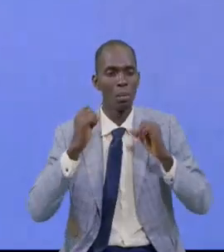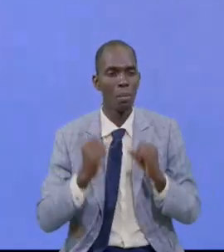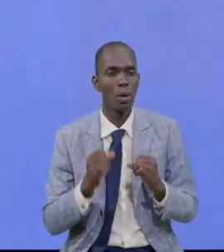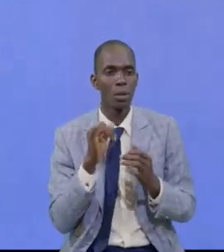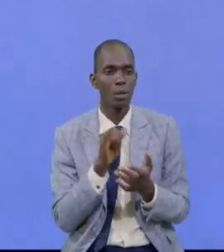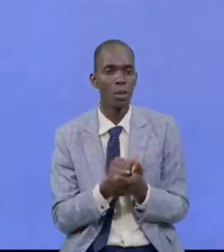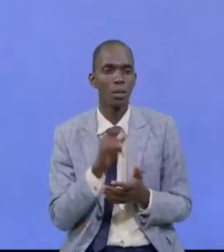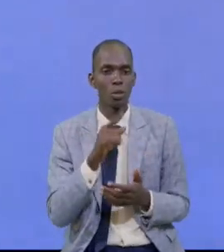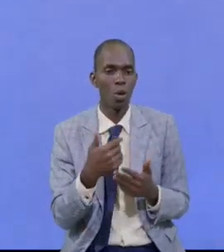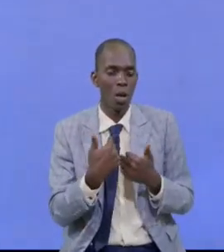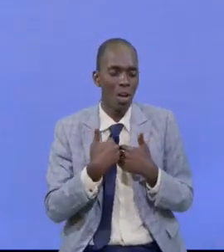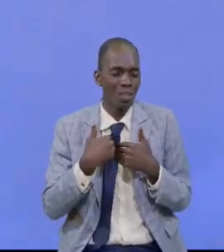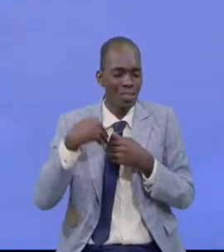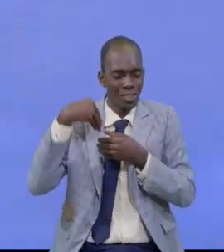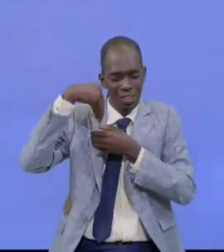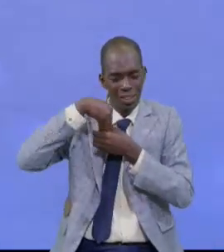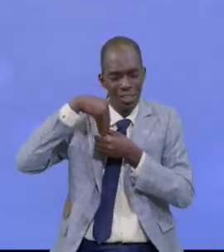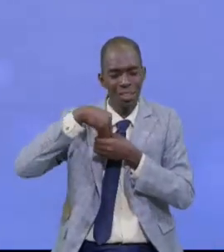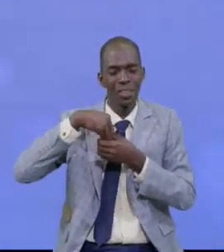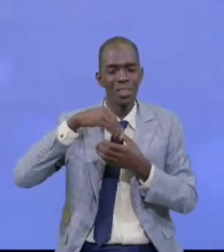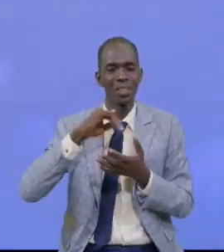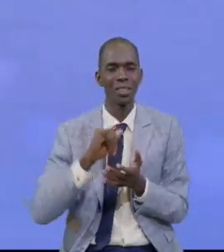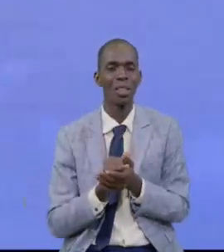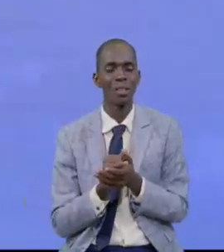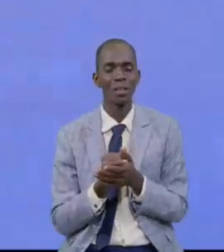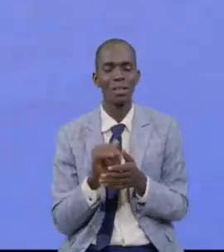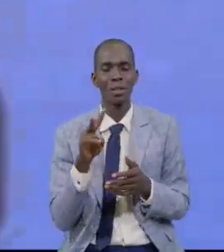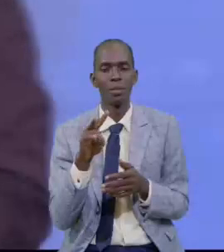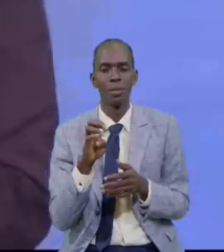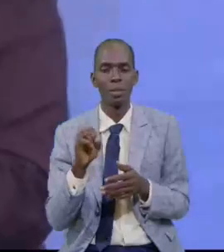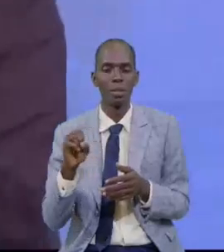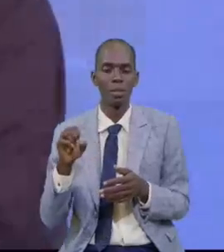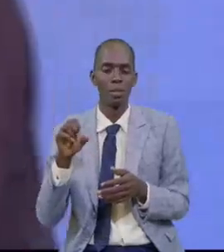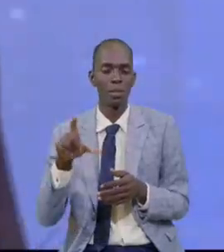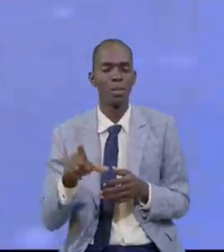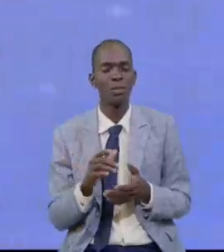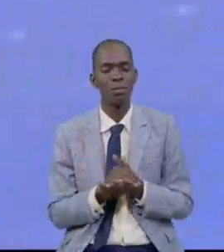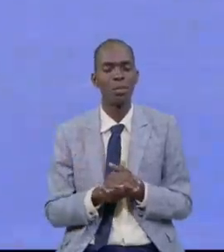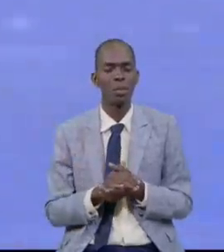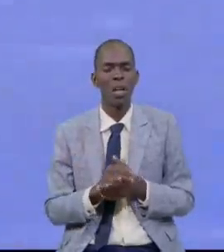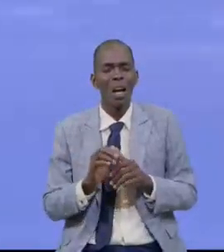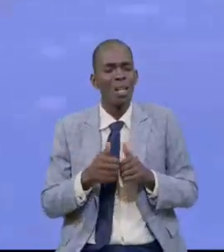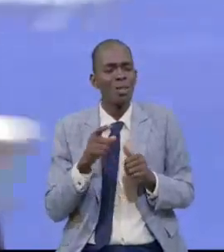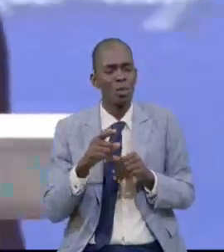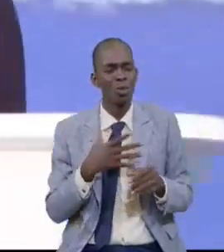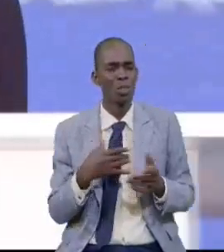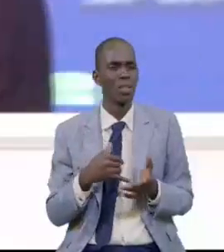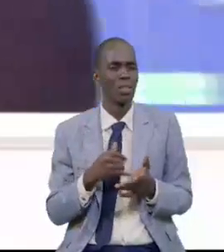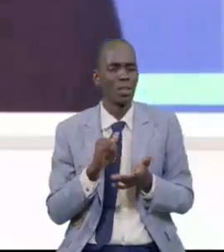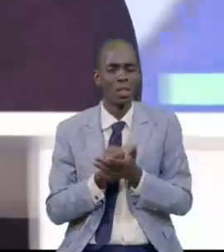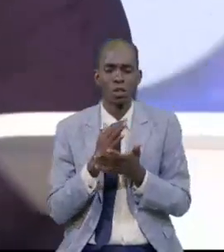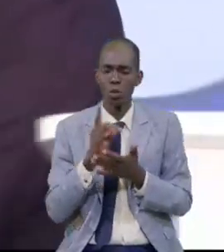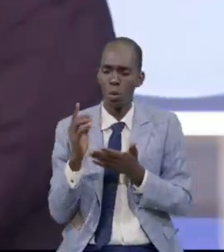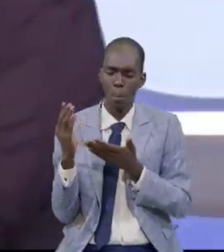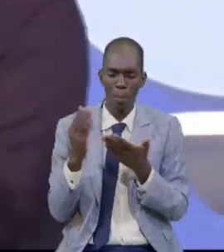inside that vessel. How do you like it? That somebody is, you know, bringing you food, and while he's bringing the